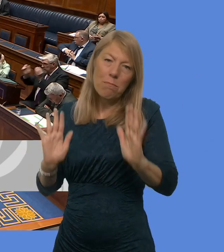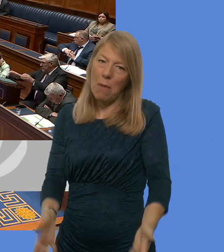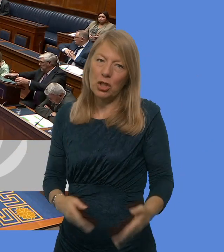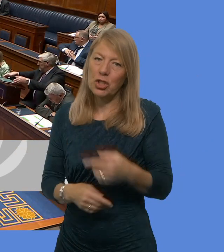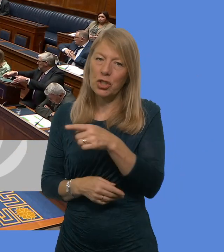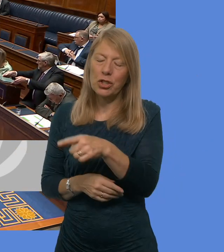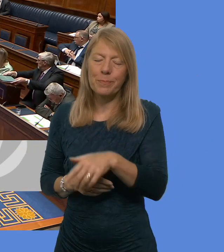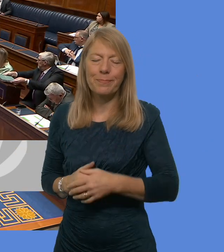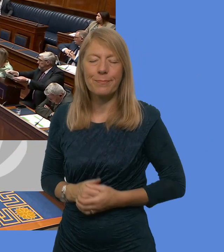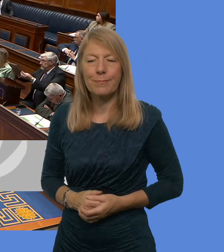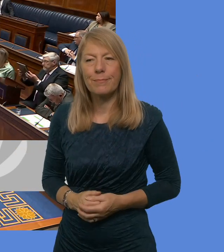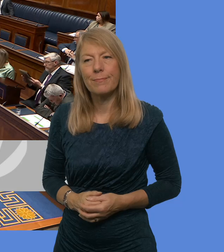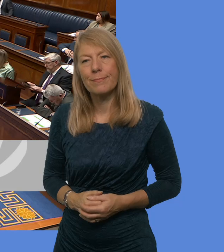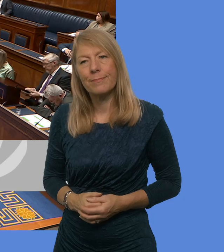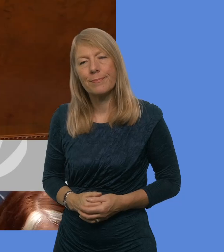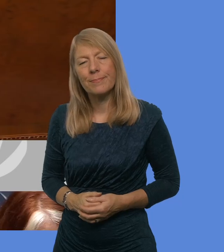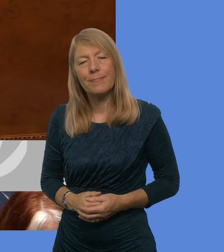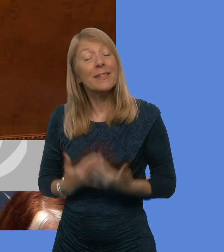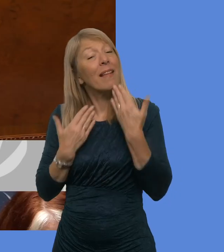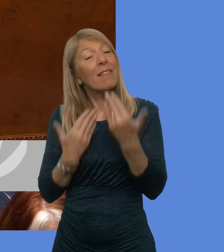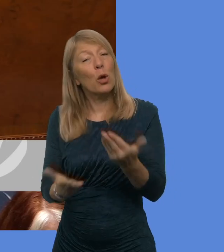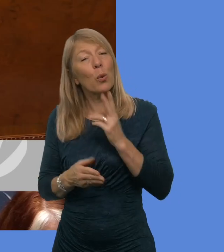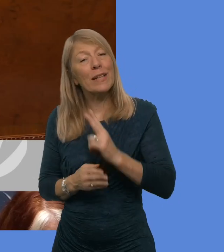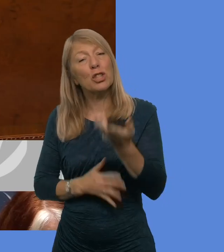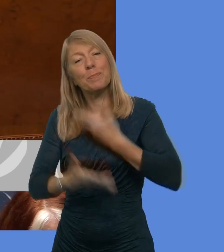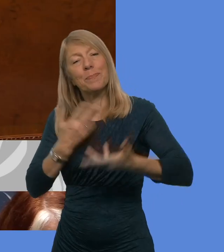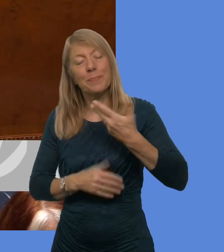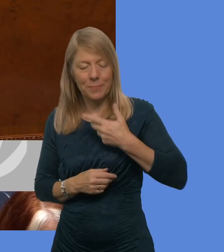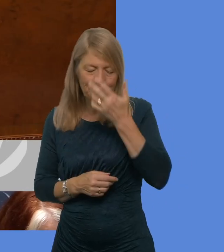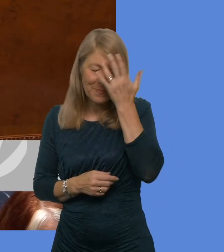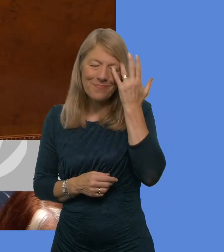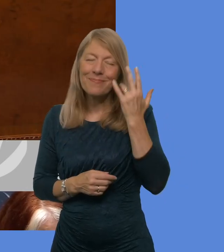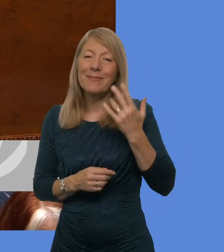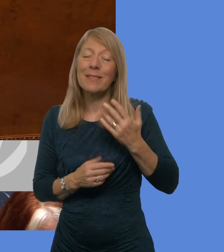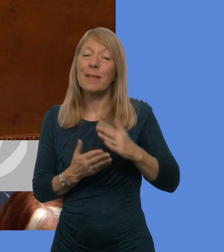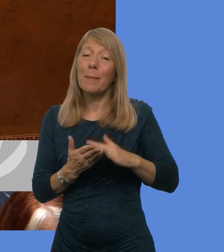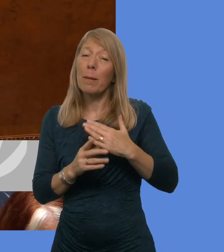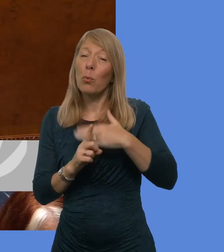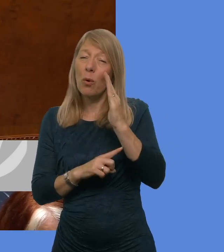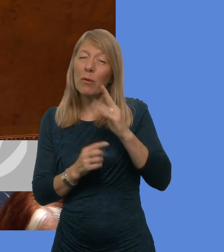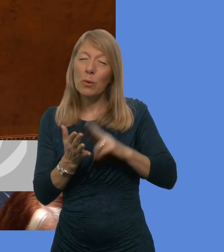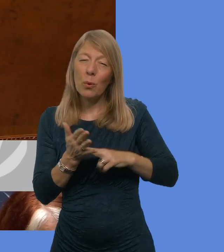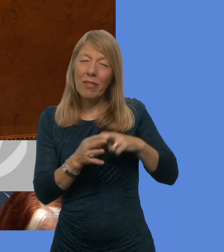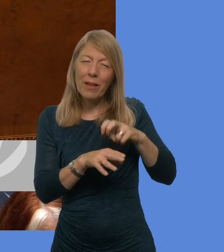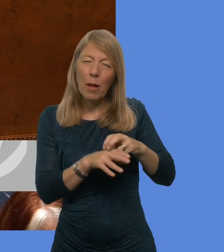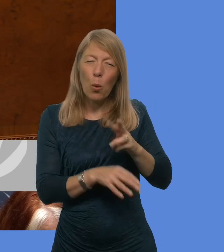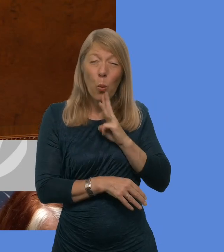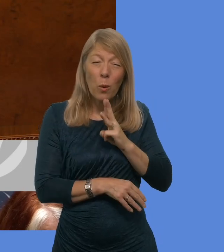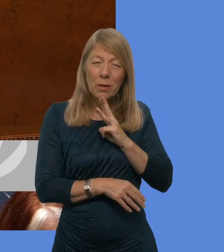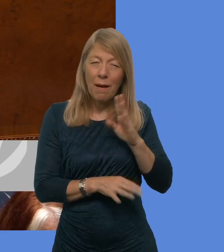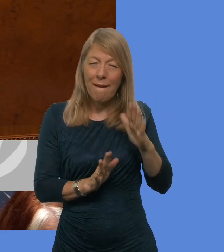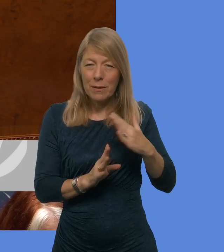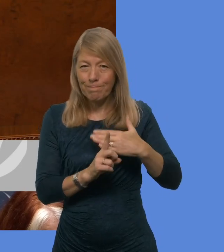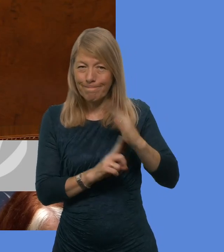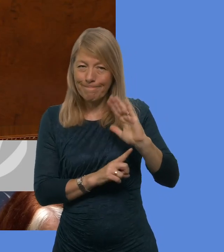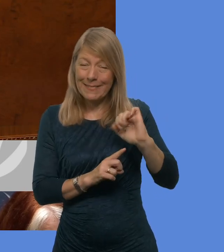Thank you, Minister. To improve our water quality, Northern Ireland Water will have to maintain its wastewater treatment sites to an acceptable and high standard.